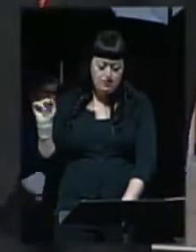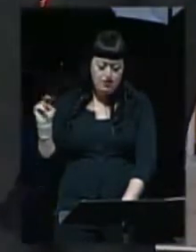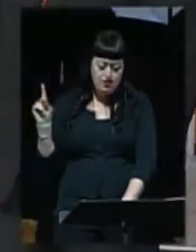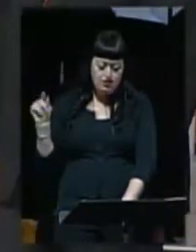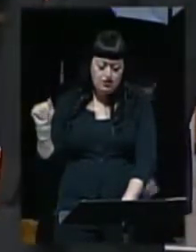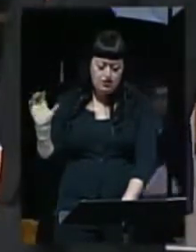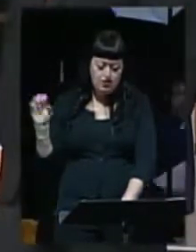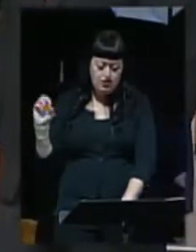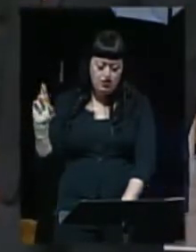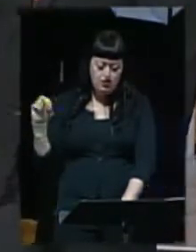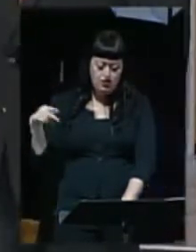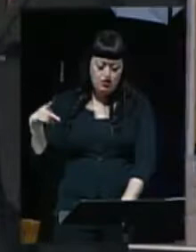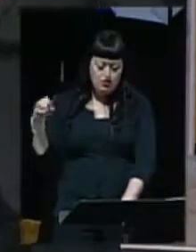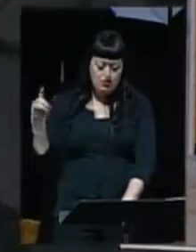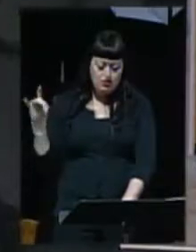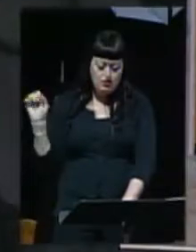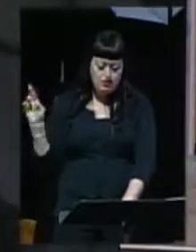Amanda Carpenter.